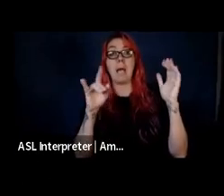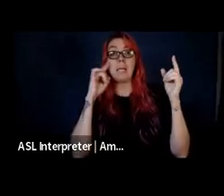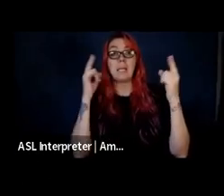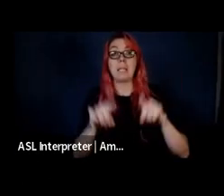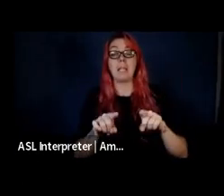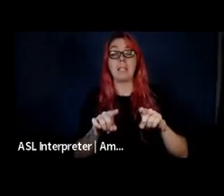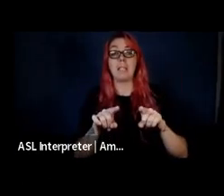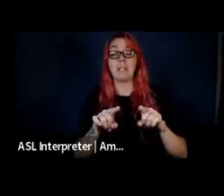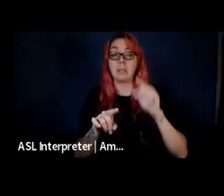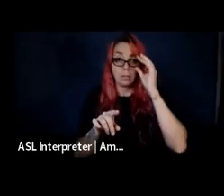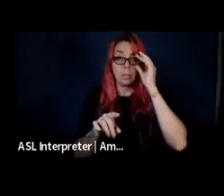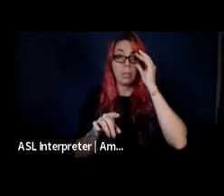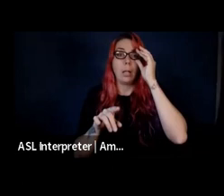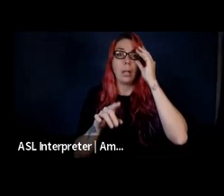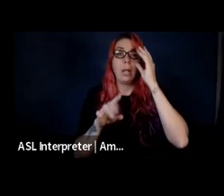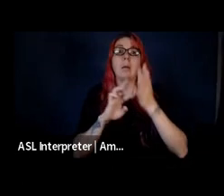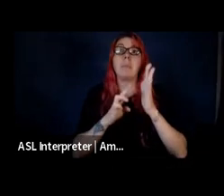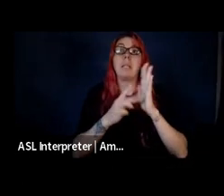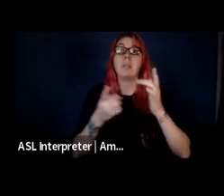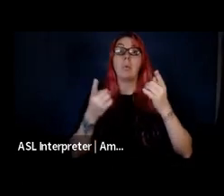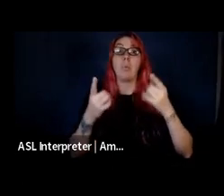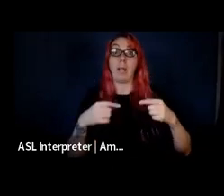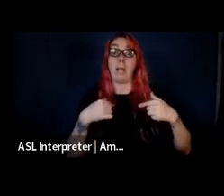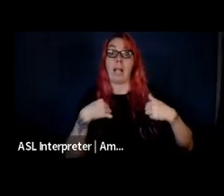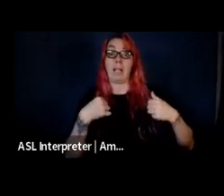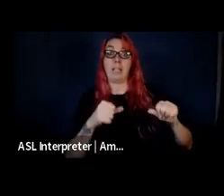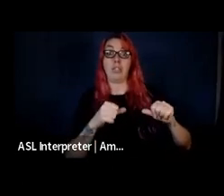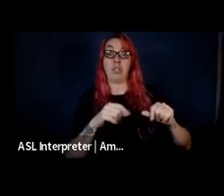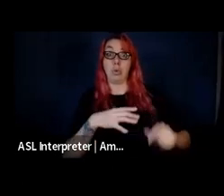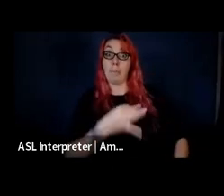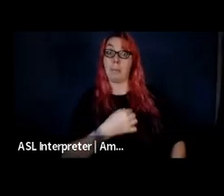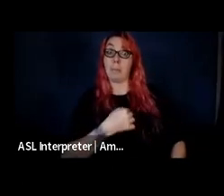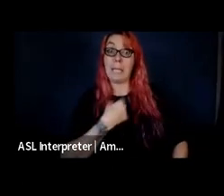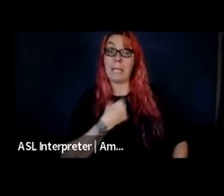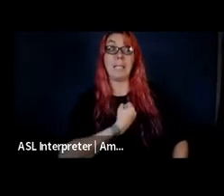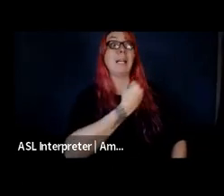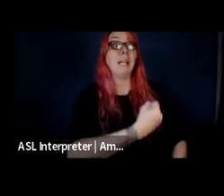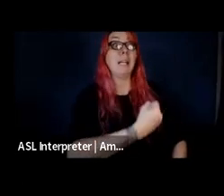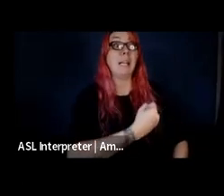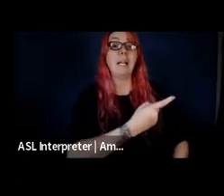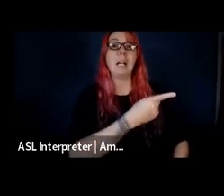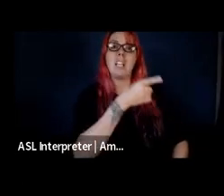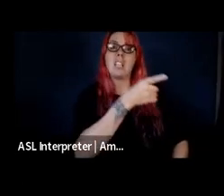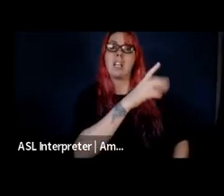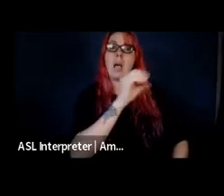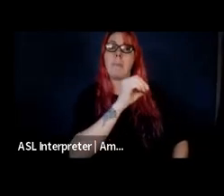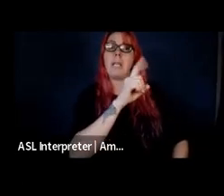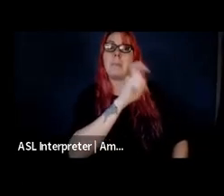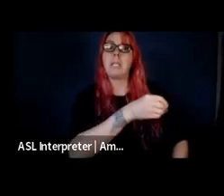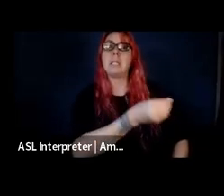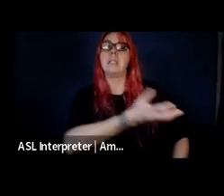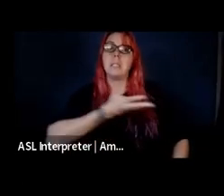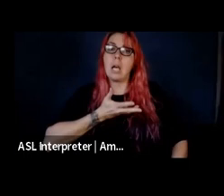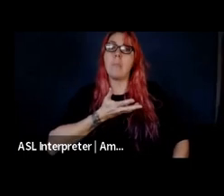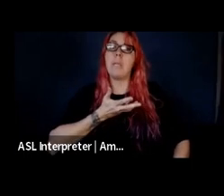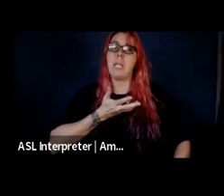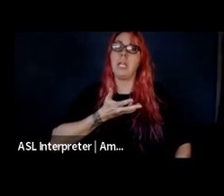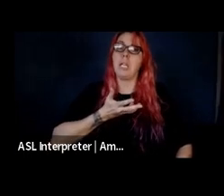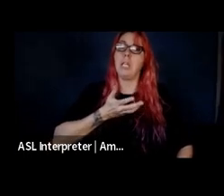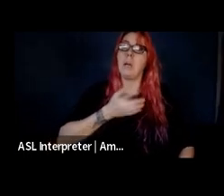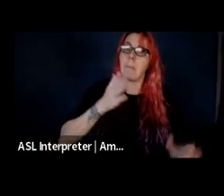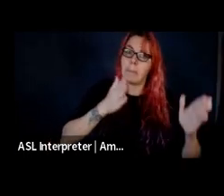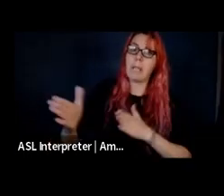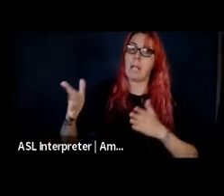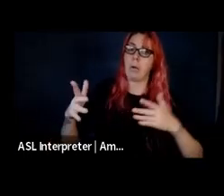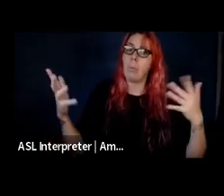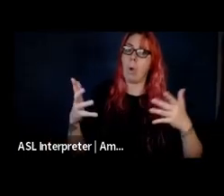of everything you're going to be doing in the show, so that for example, if you identify as a racialized artist,